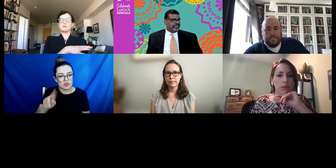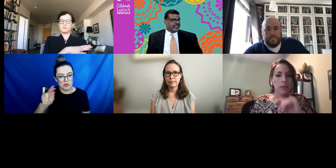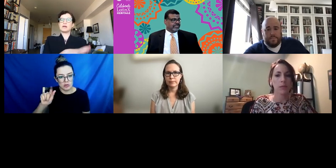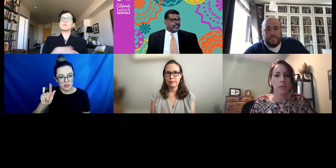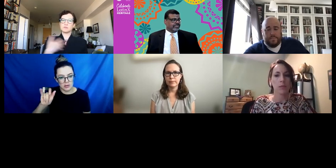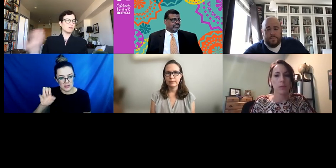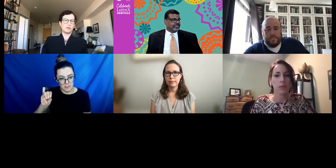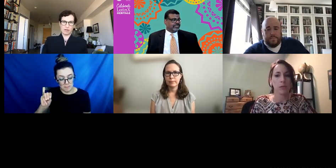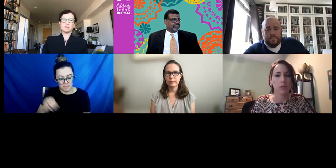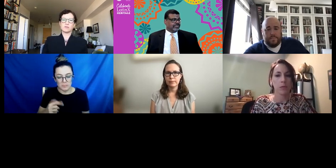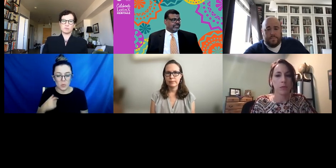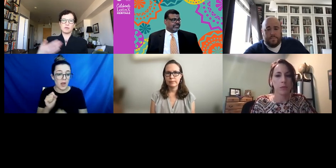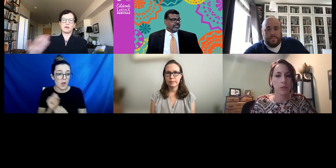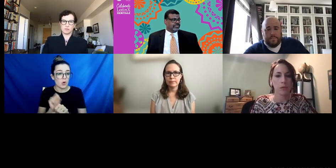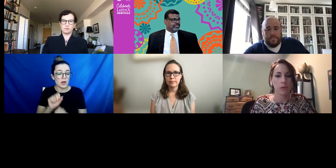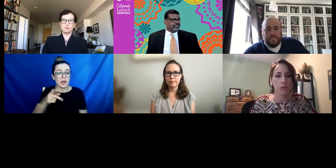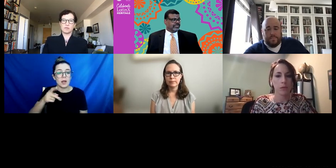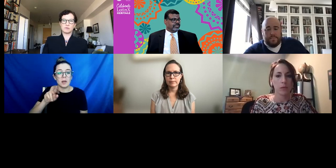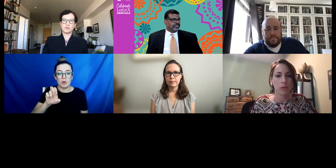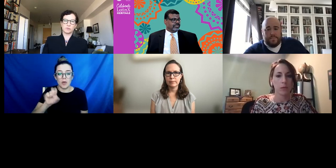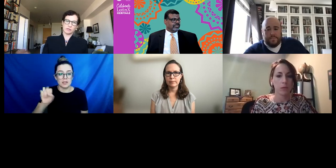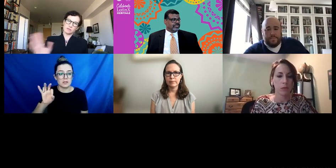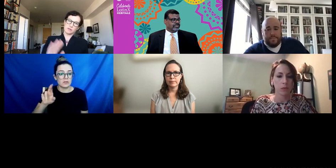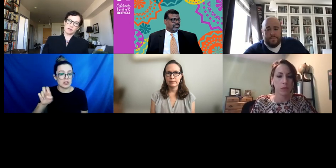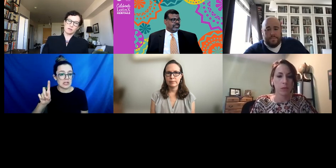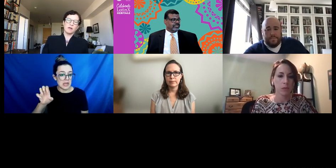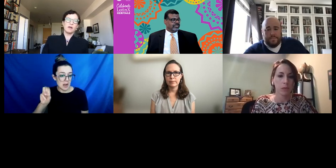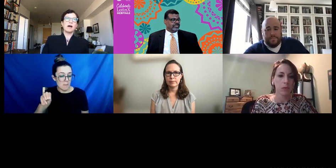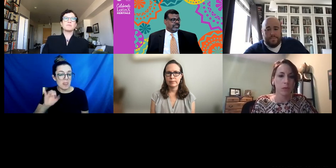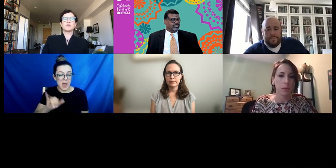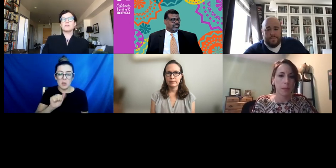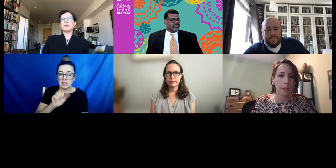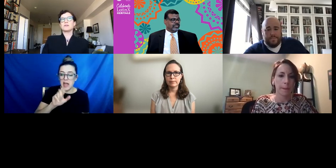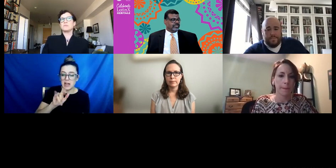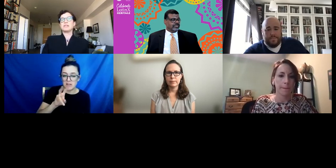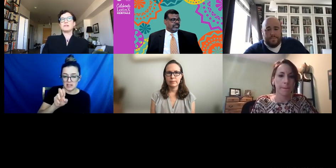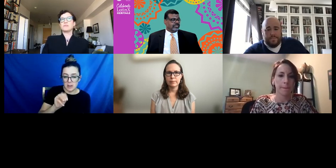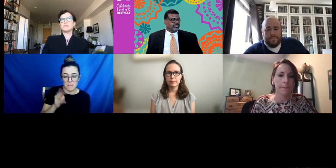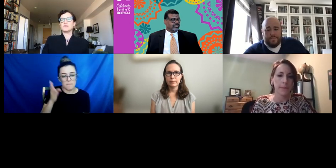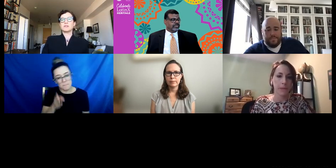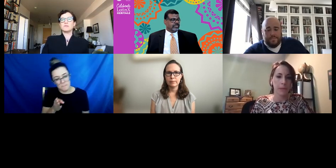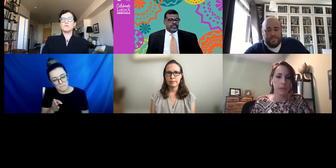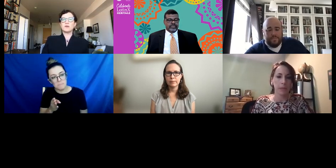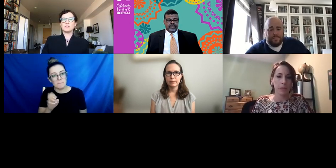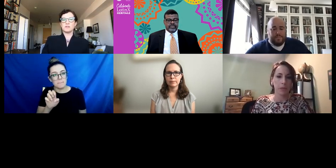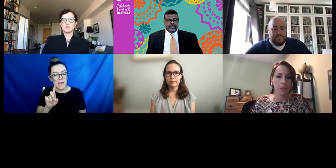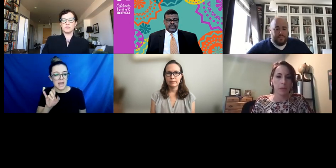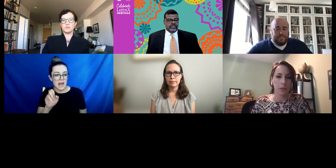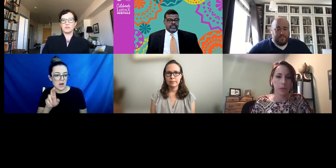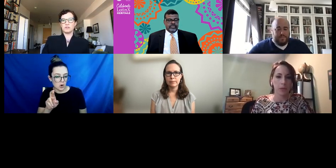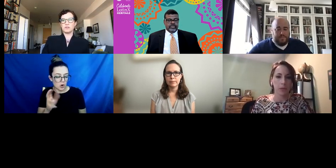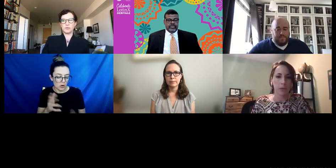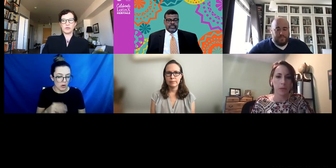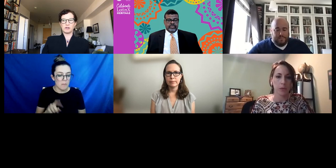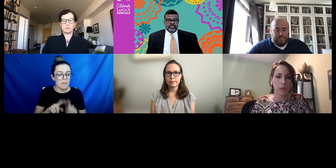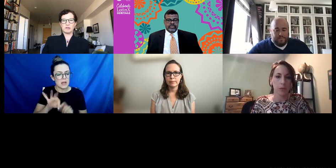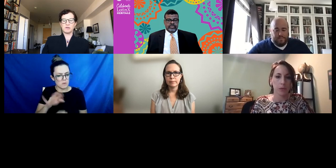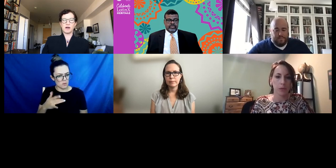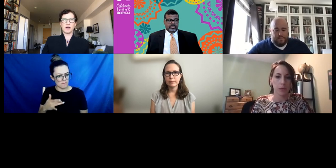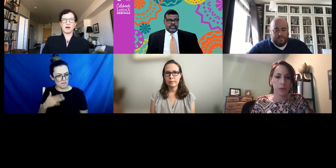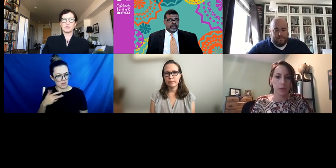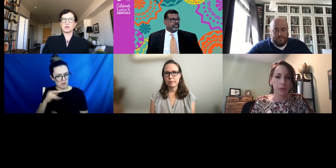I worked in press freedom, that was a kind of activism, advocacy, but I was also working as an editor. I'm trying to think, I mean, I really feel like if you find an issue that you